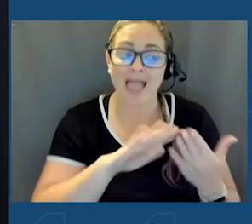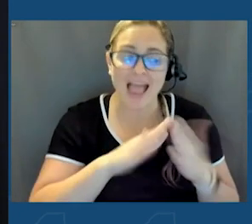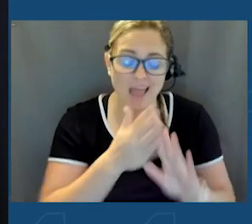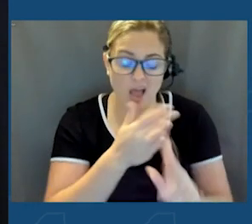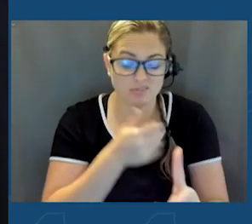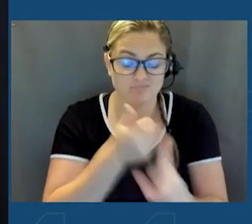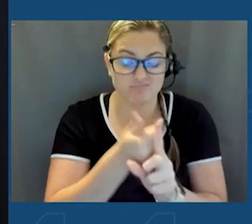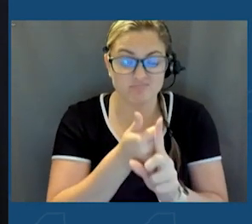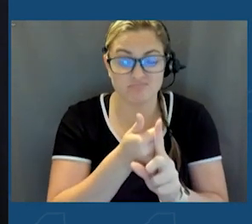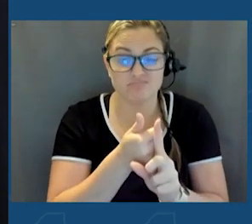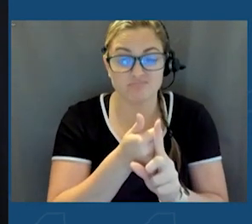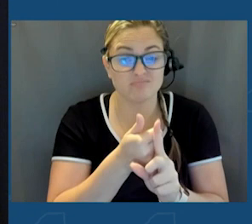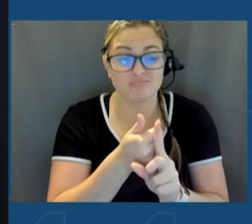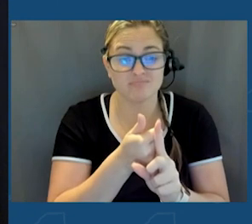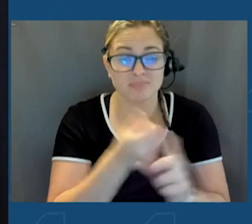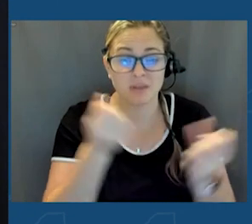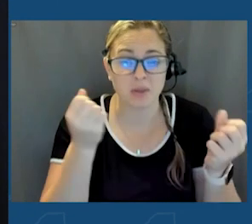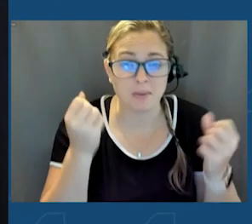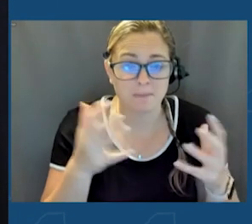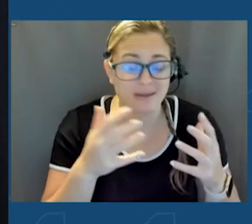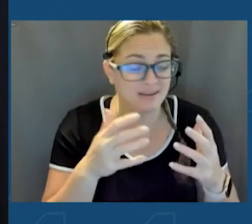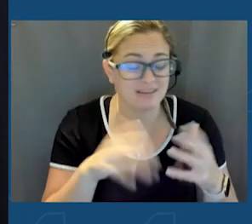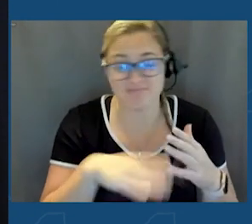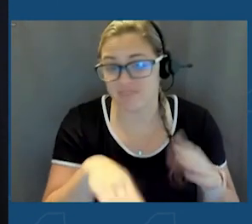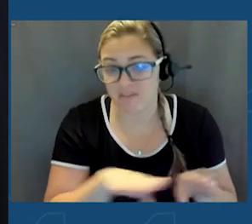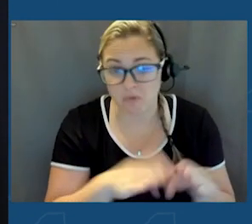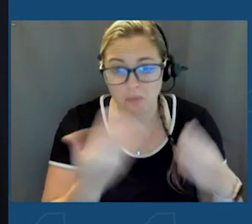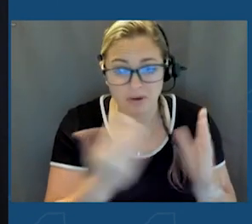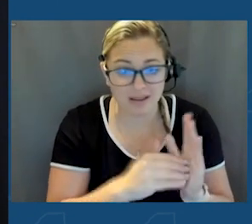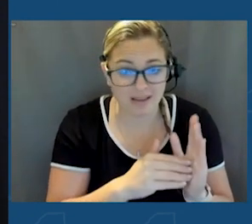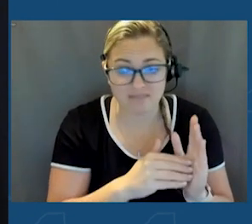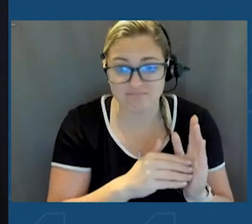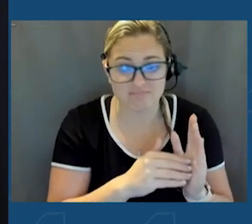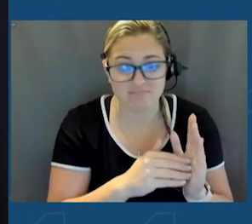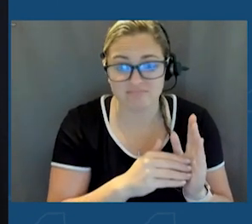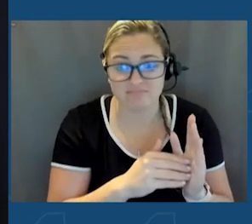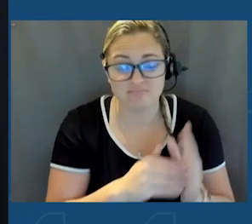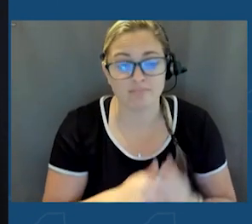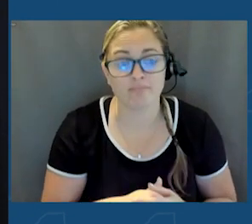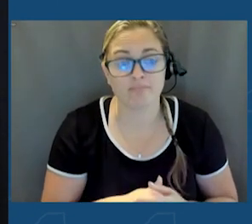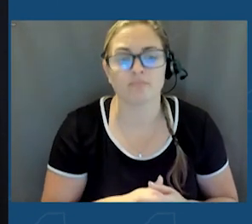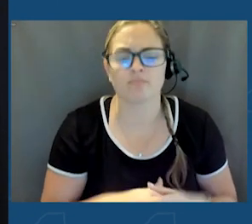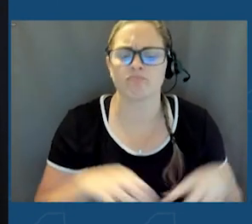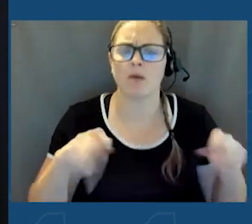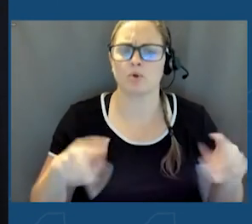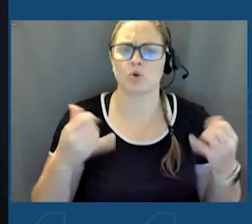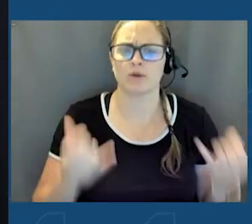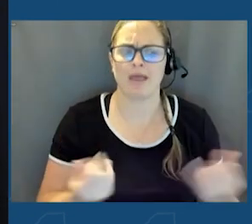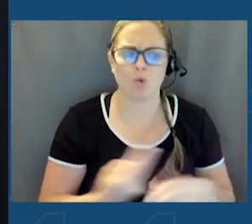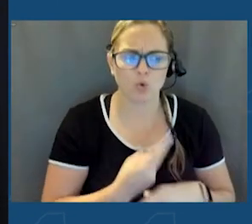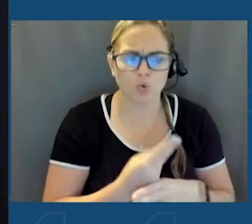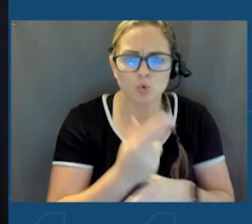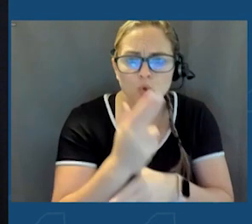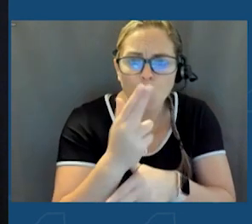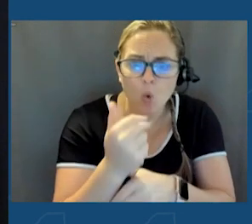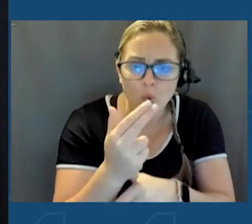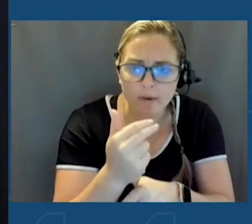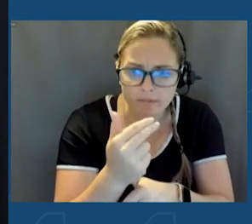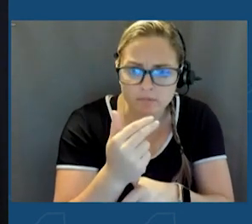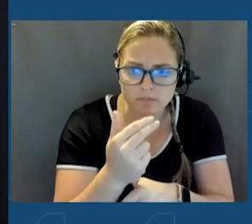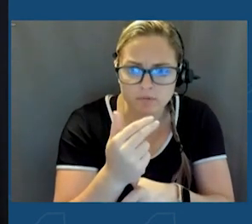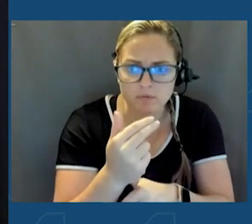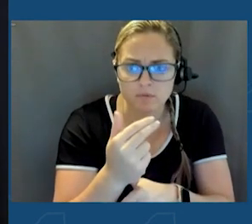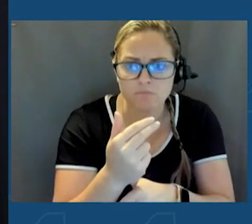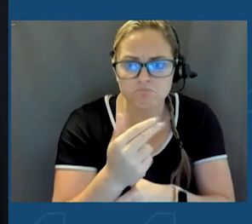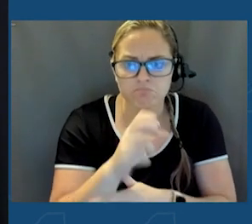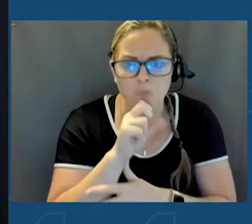of them never reopened, an opportunity has arisen to use vacant hotels in a way that'll lift people